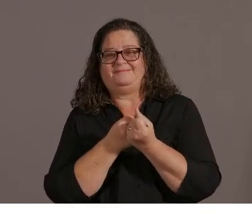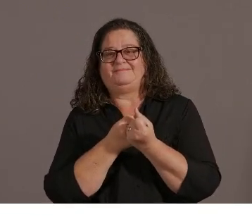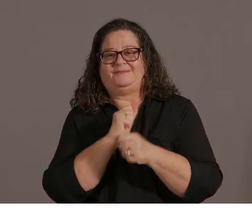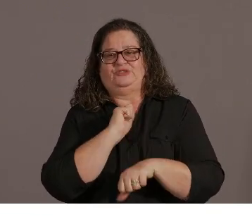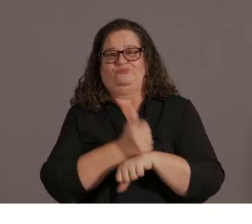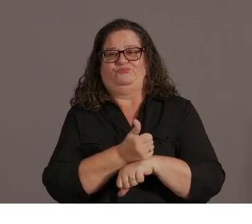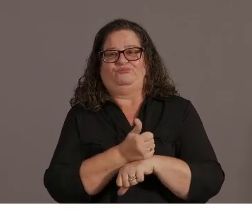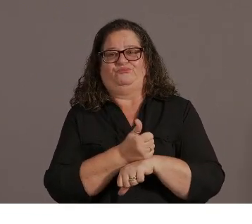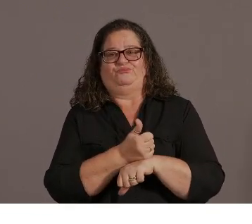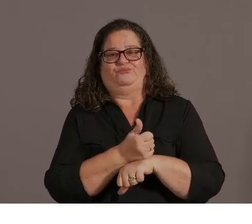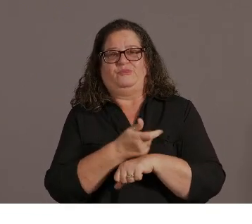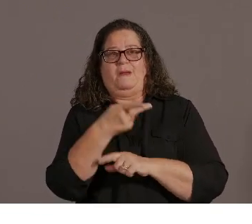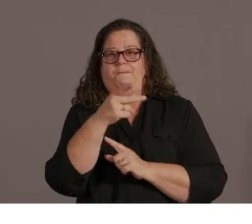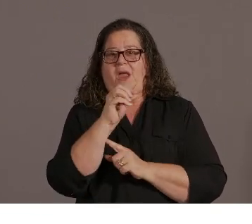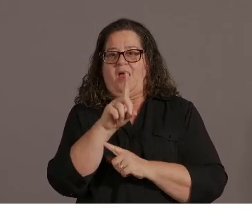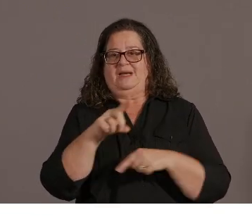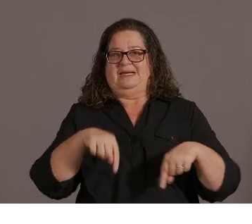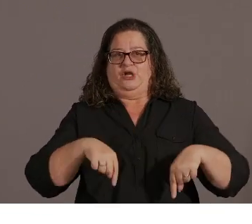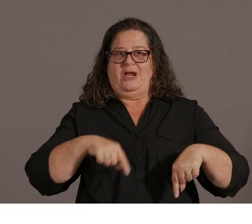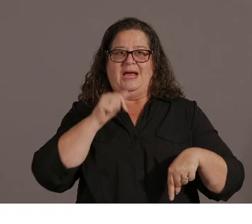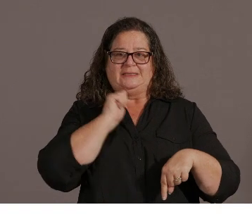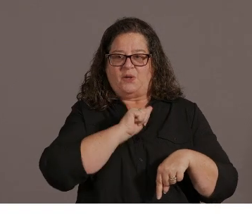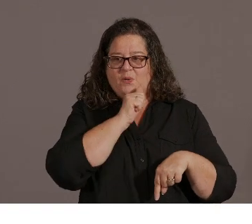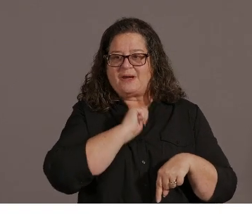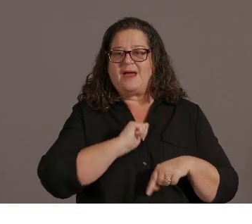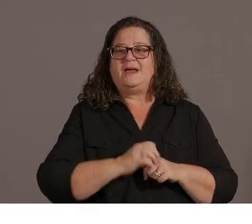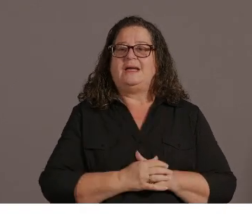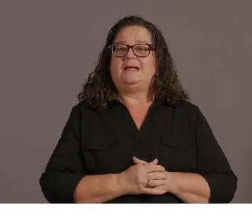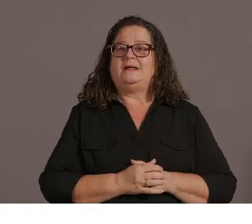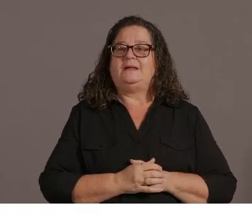which allegedly would bring in additional